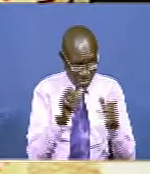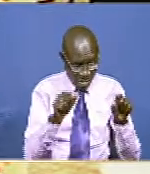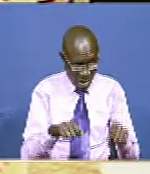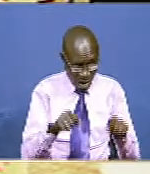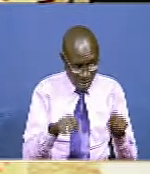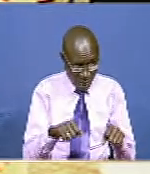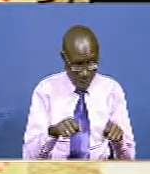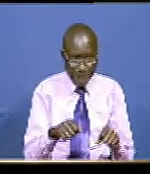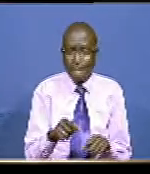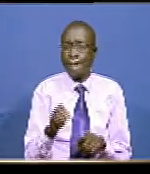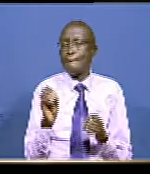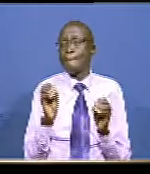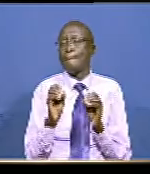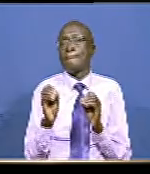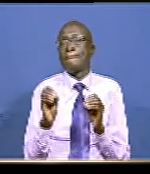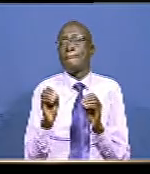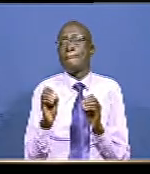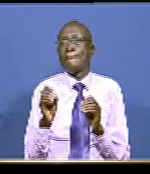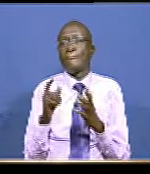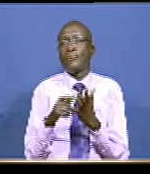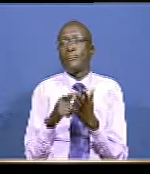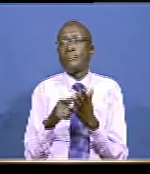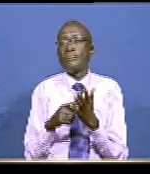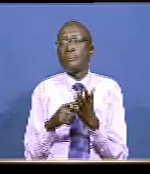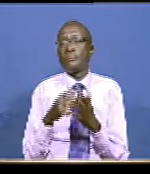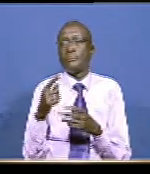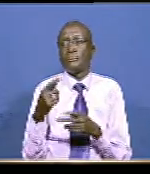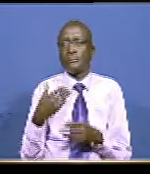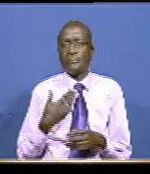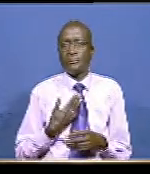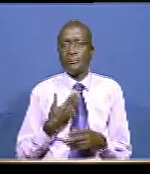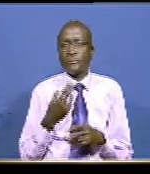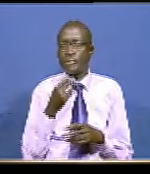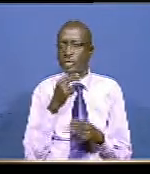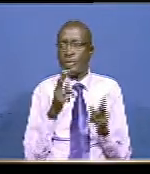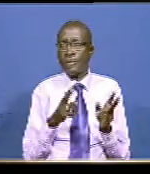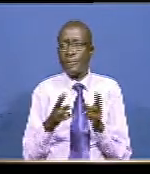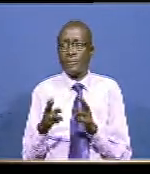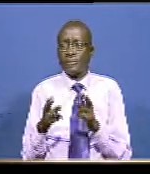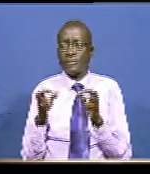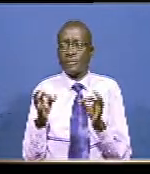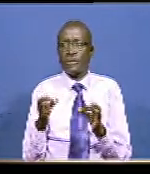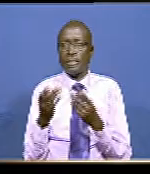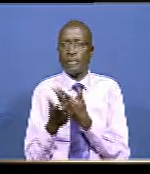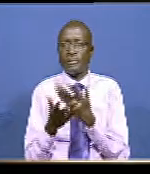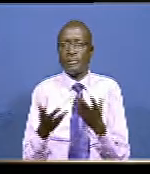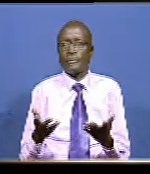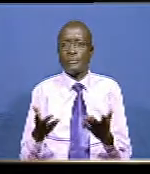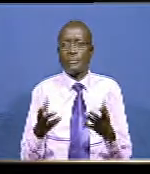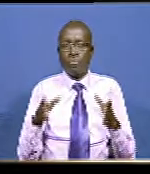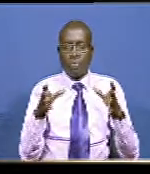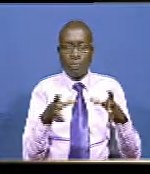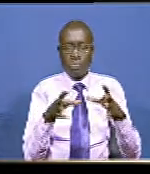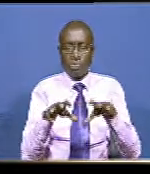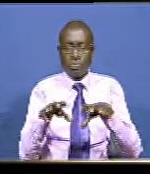no, I'm very sure. Sometimes I call myself not normal because I'm very sure everything that I do, if they were to put in a